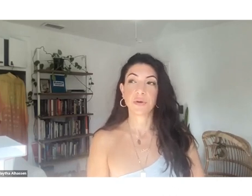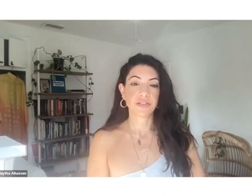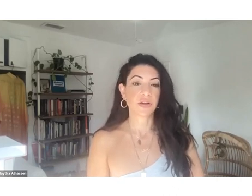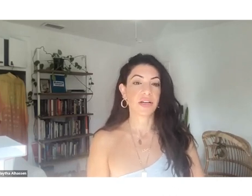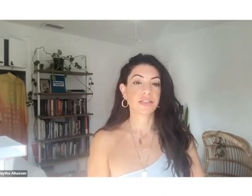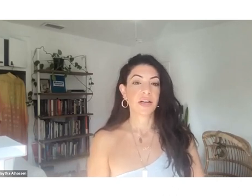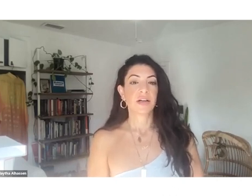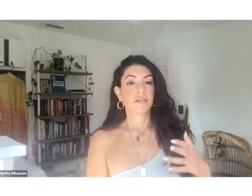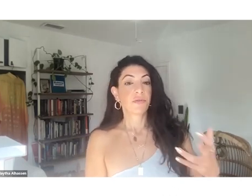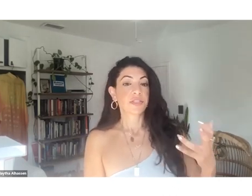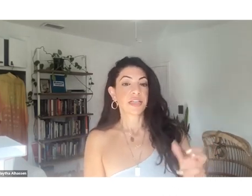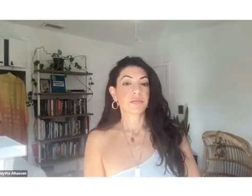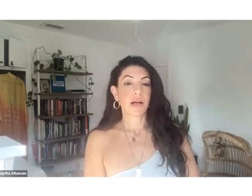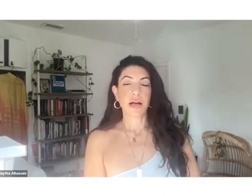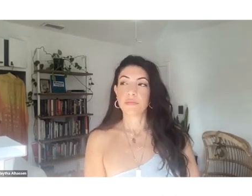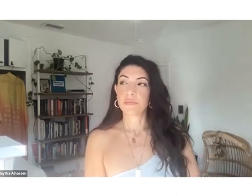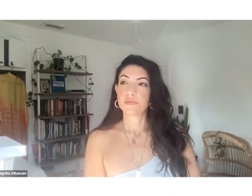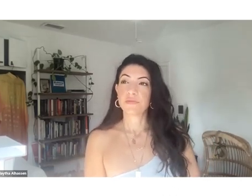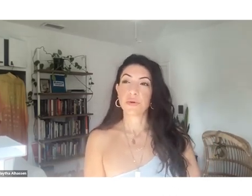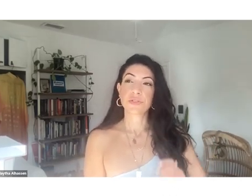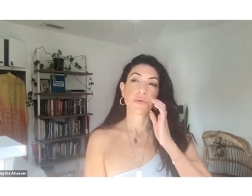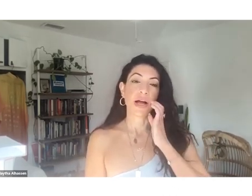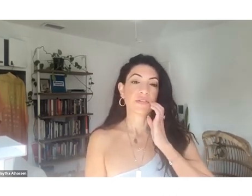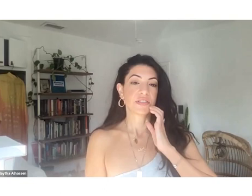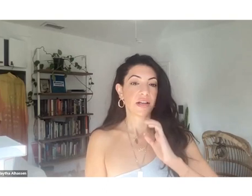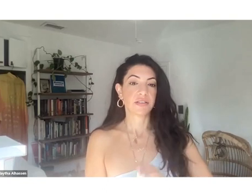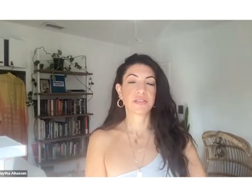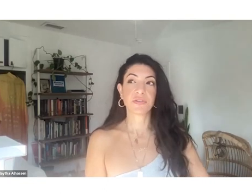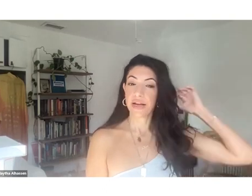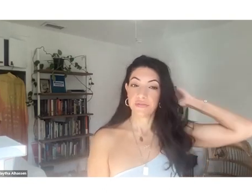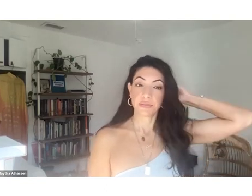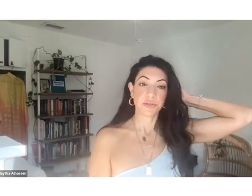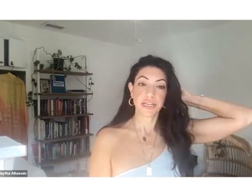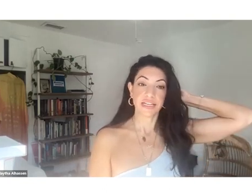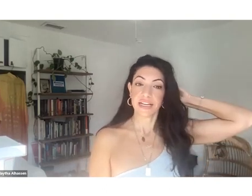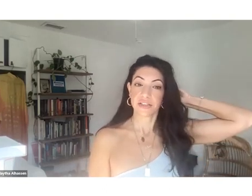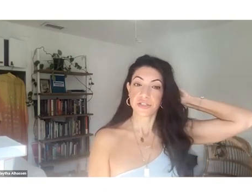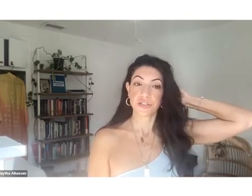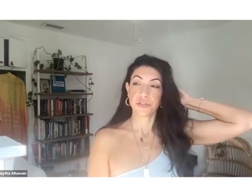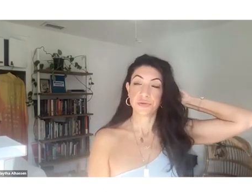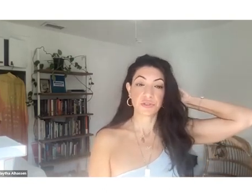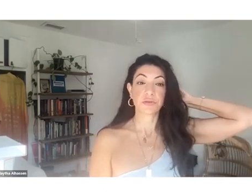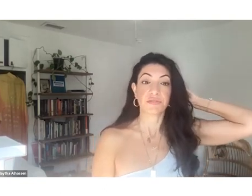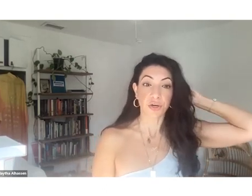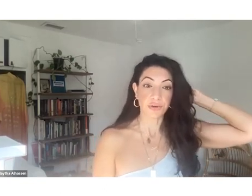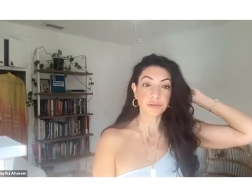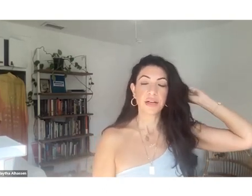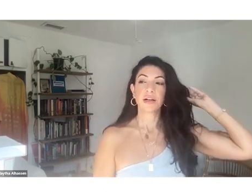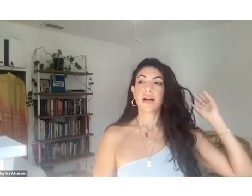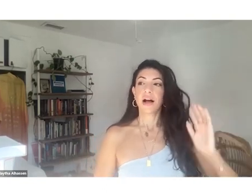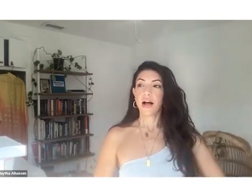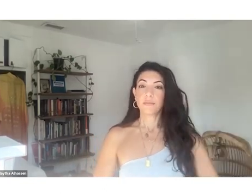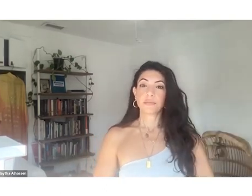the focus on forcing folks who have a different way of communicating to be